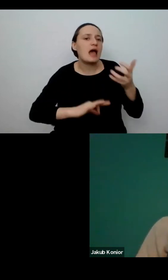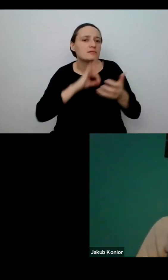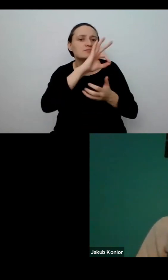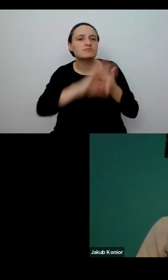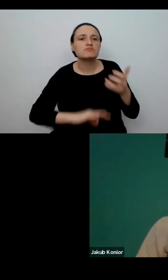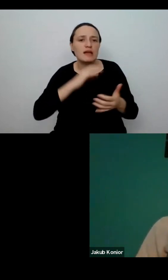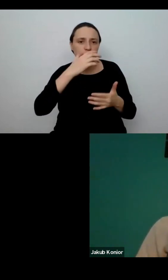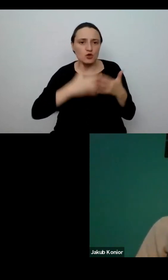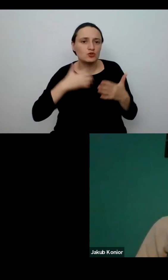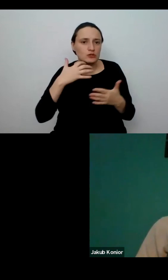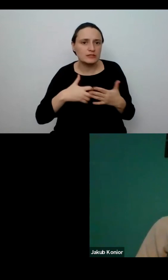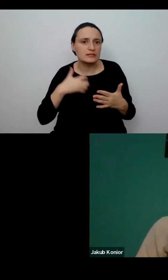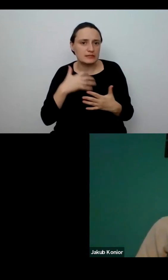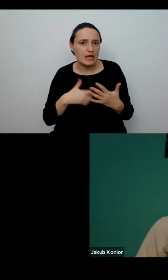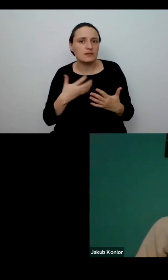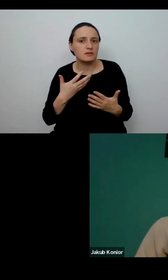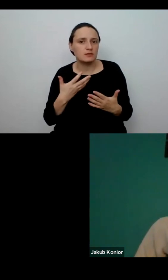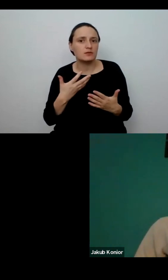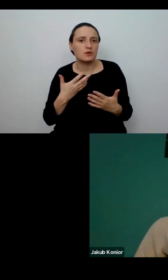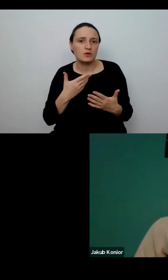launched on